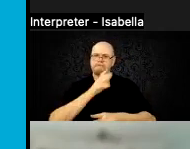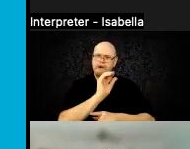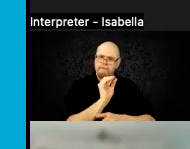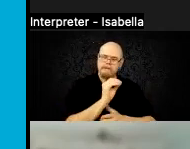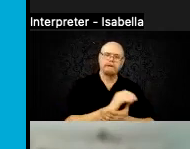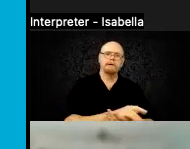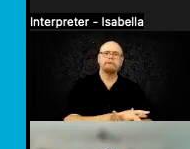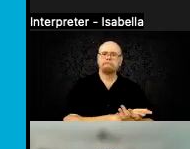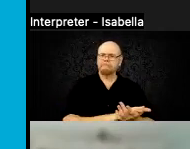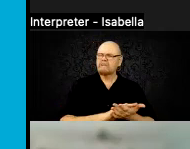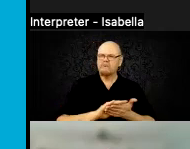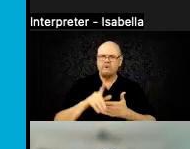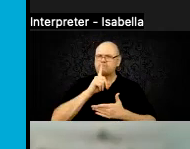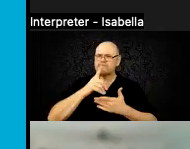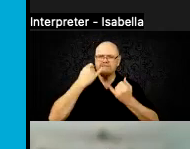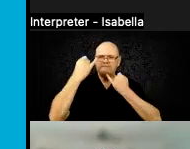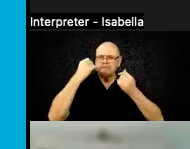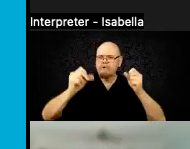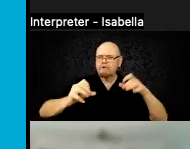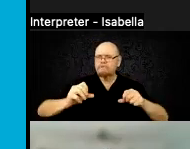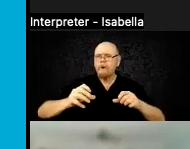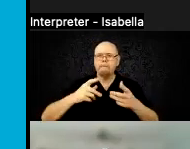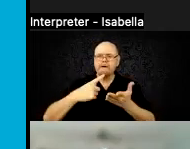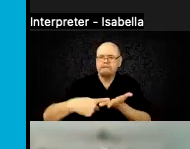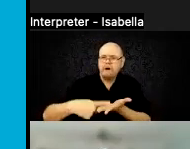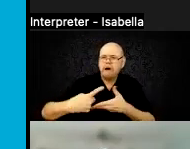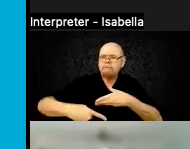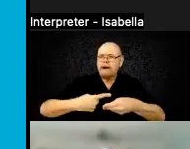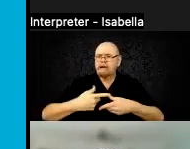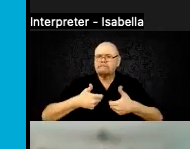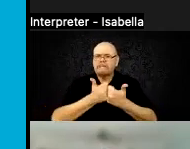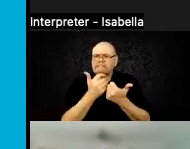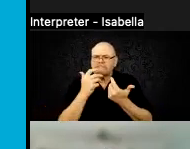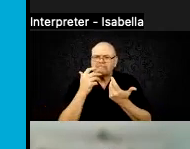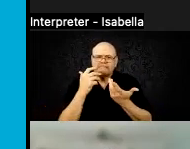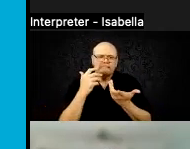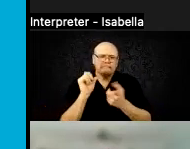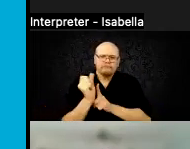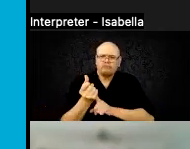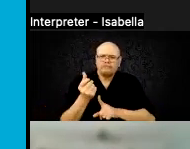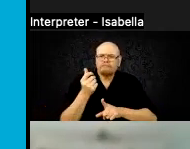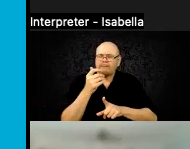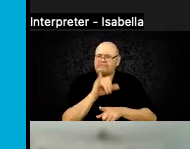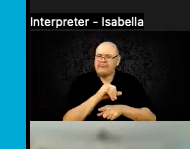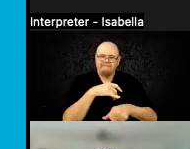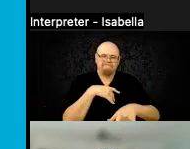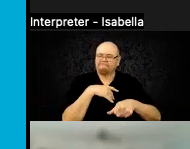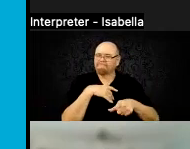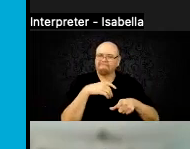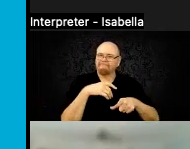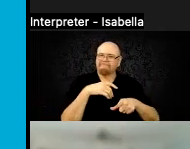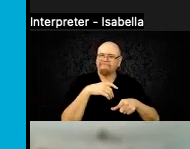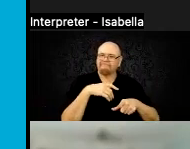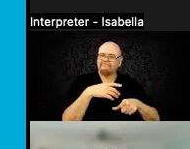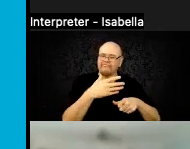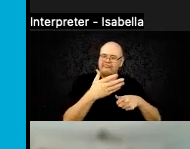and brainstorm really challenging situations where the employers are just not being accommodating or their questions about how the